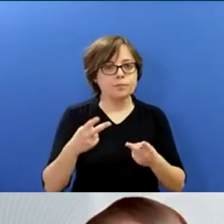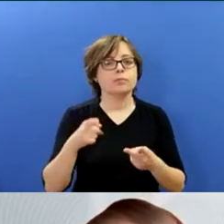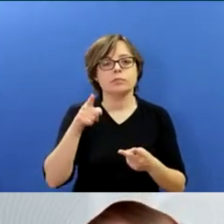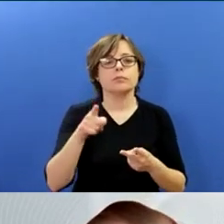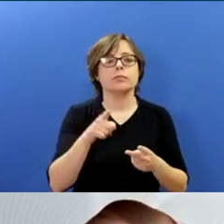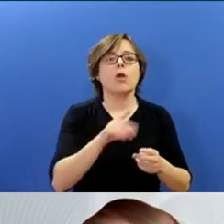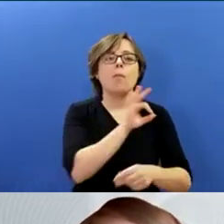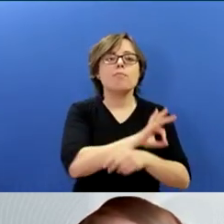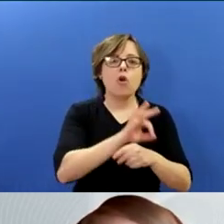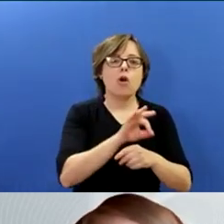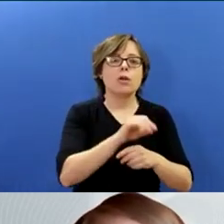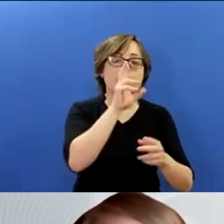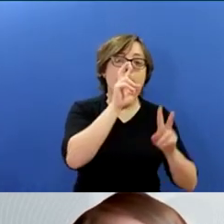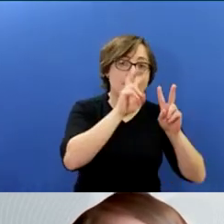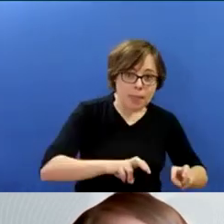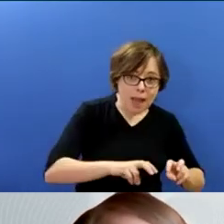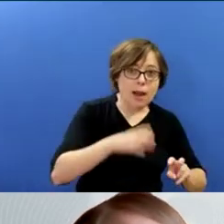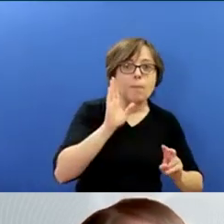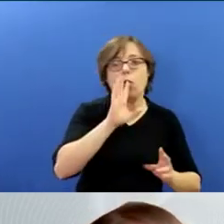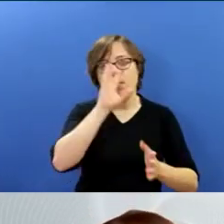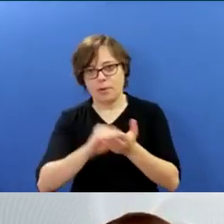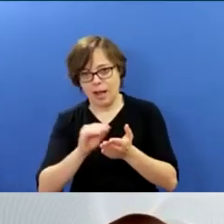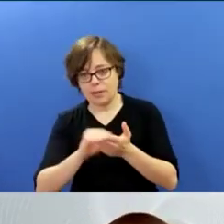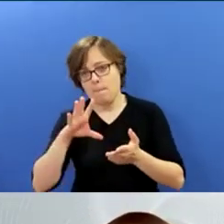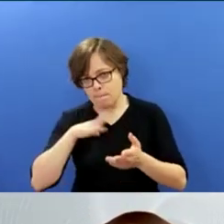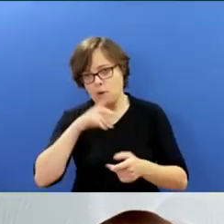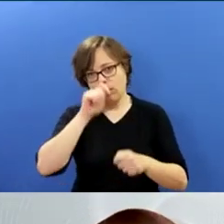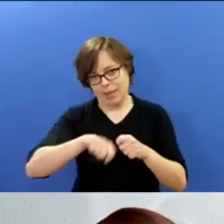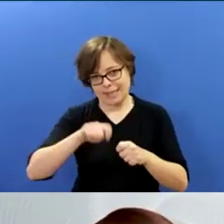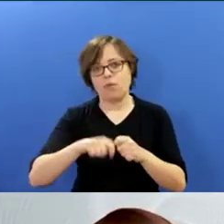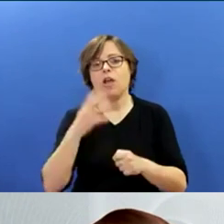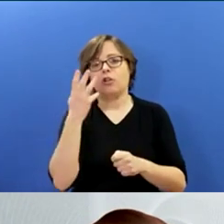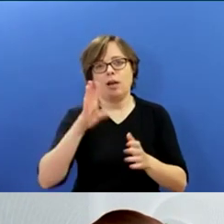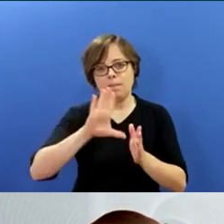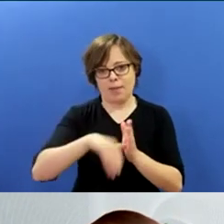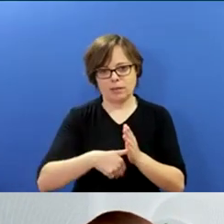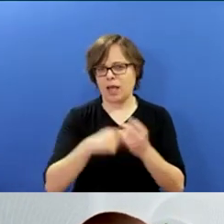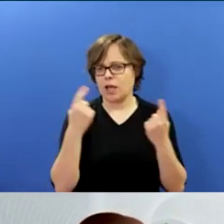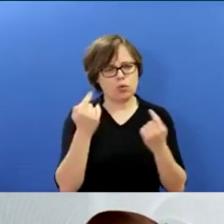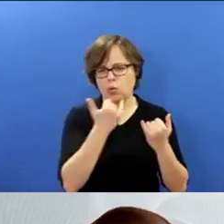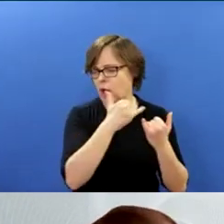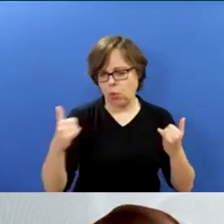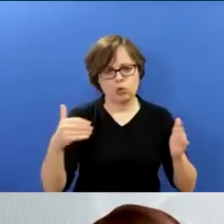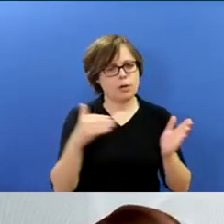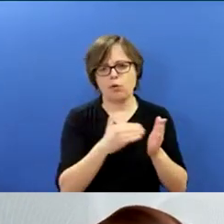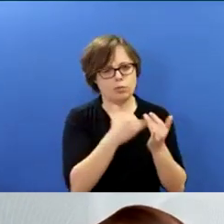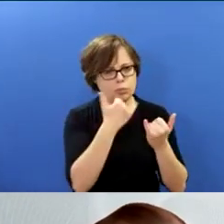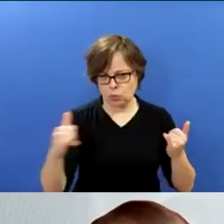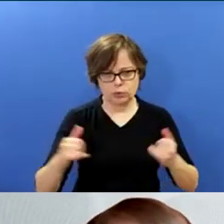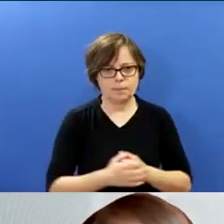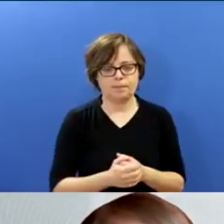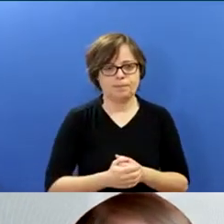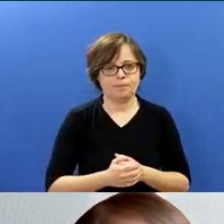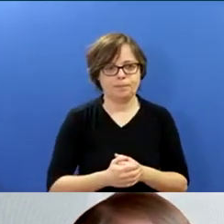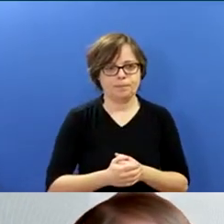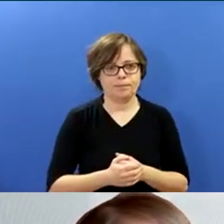municipalities. The 4 cities started with very different circumstances and needs, so the project looked slightly different everywhere.